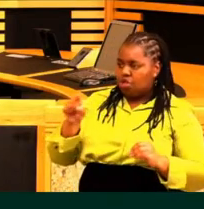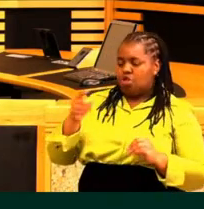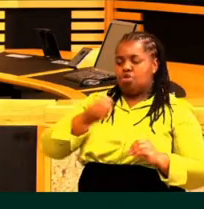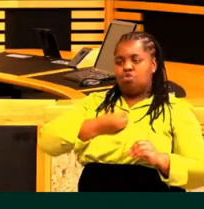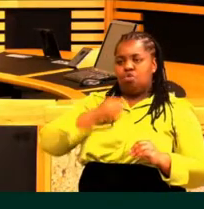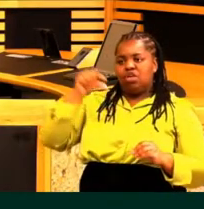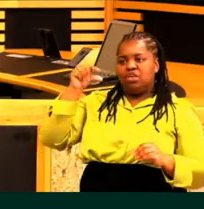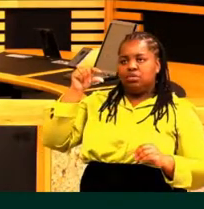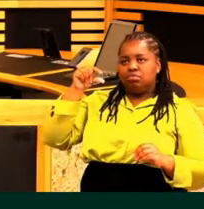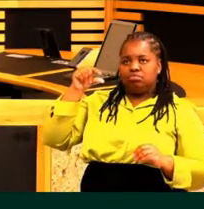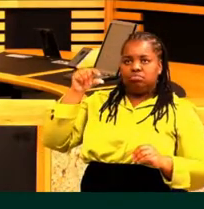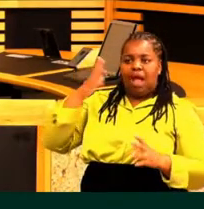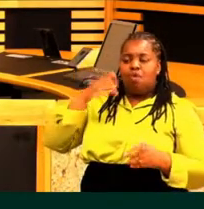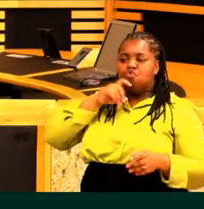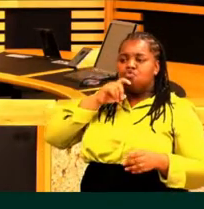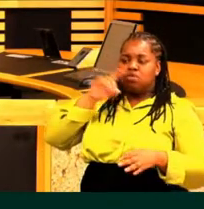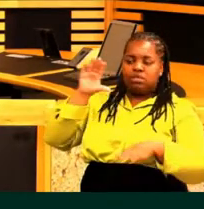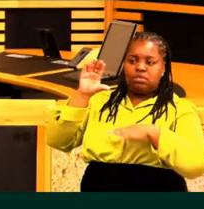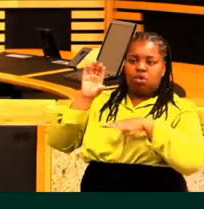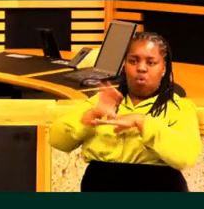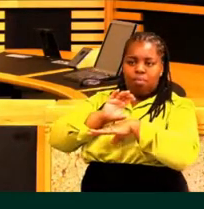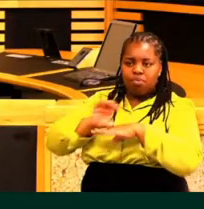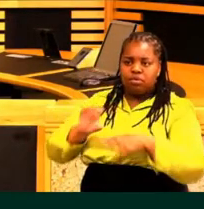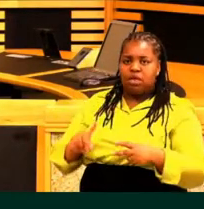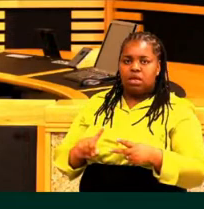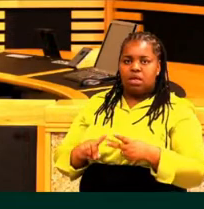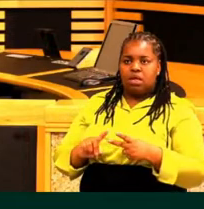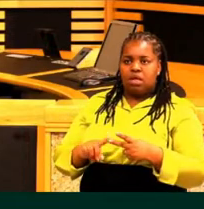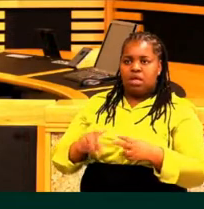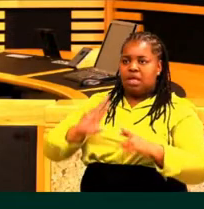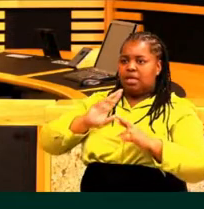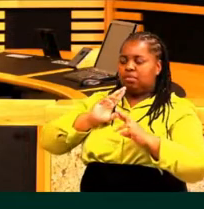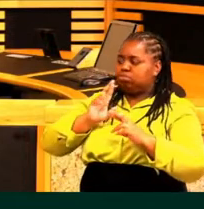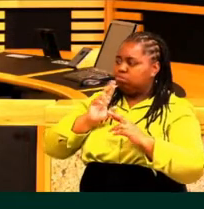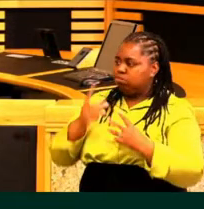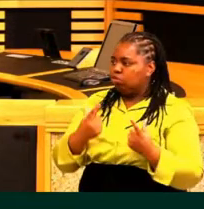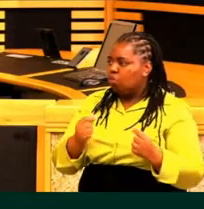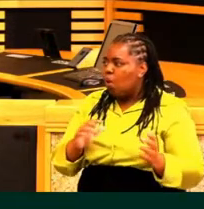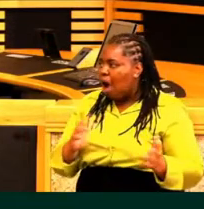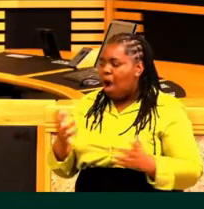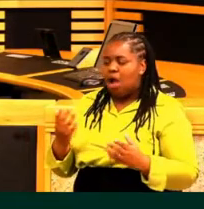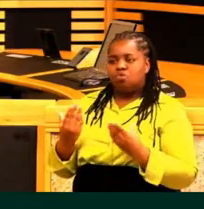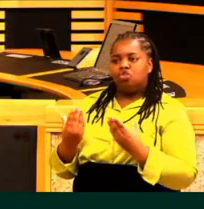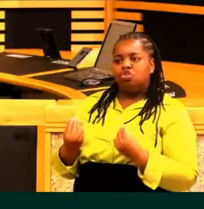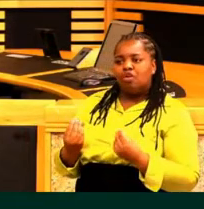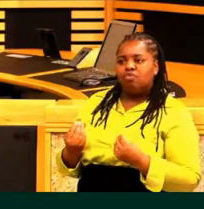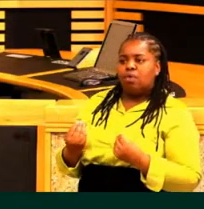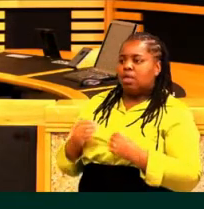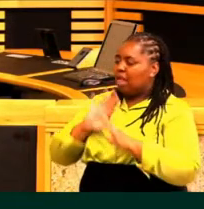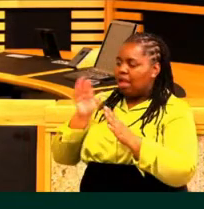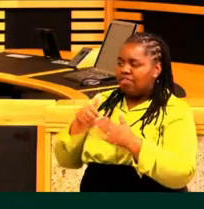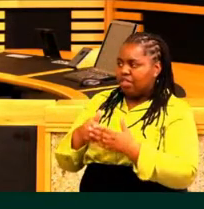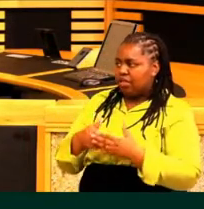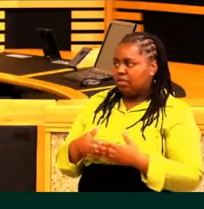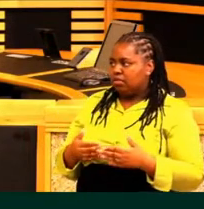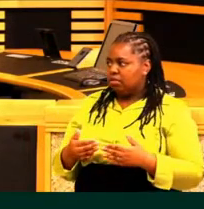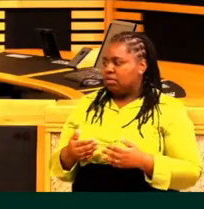Krabi how to use computers how to get into robotics uh software Etc